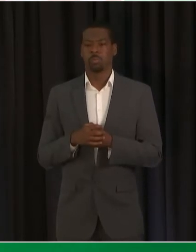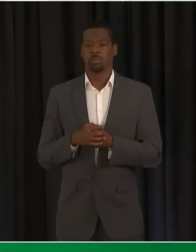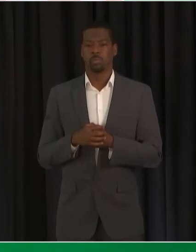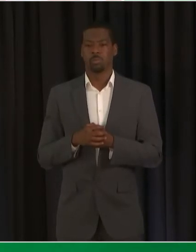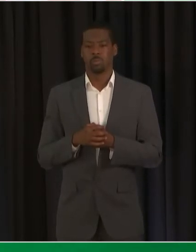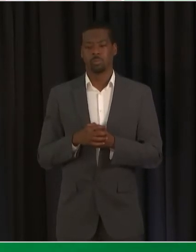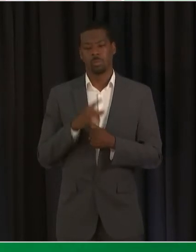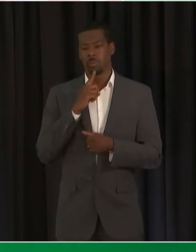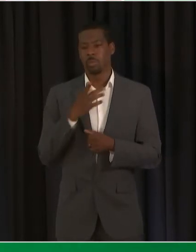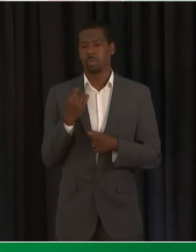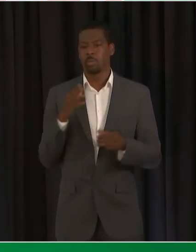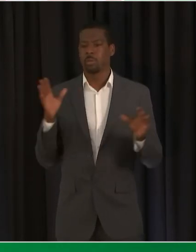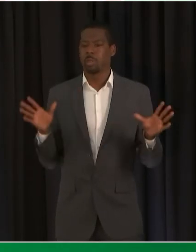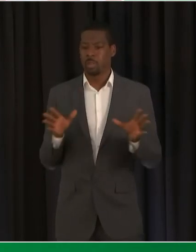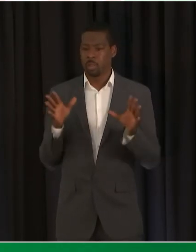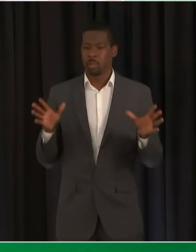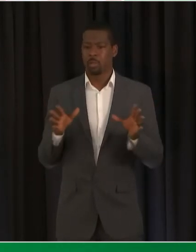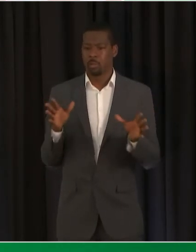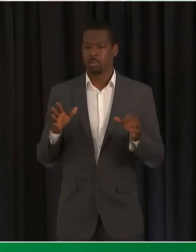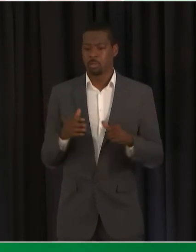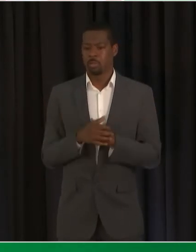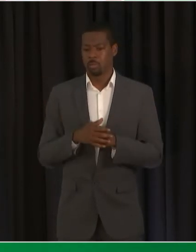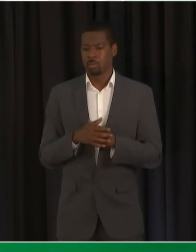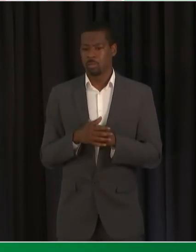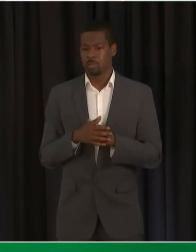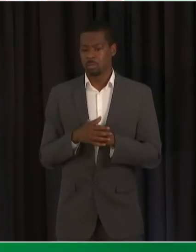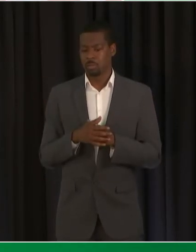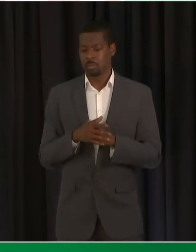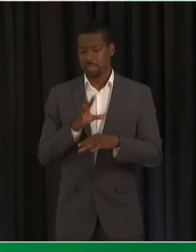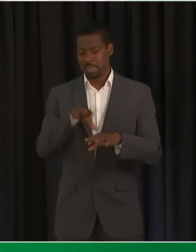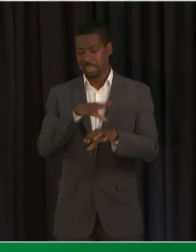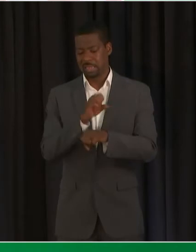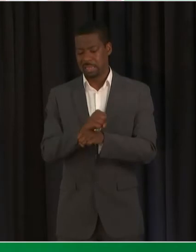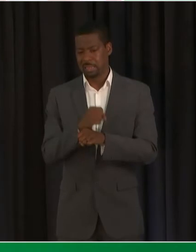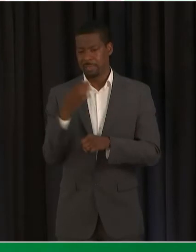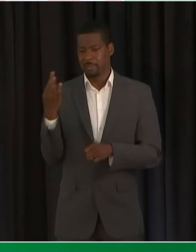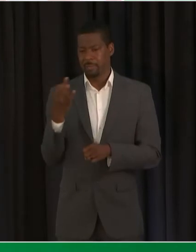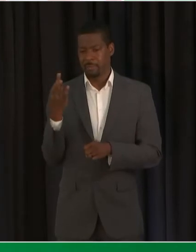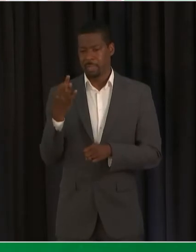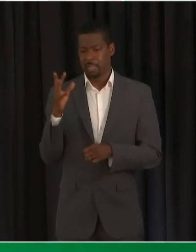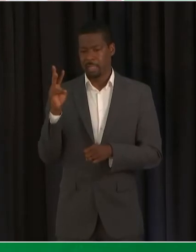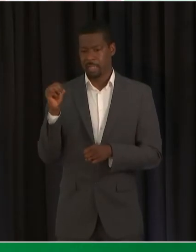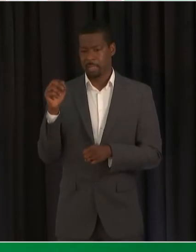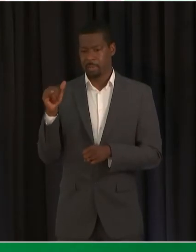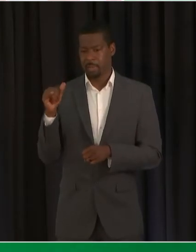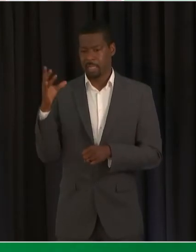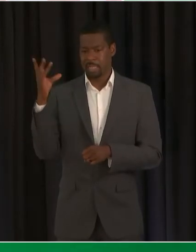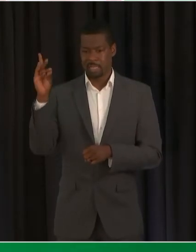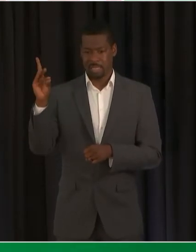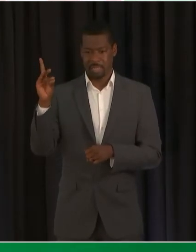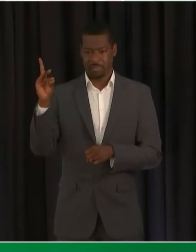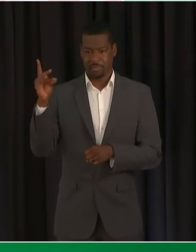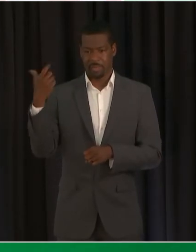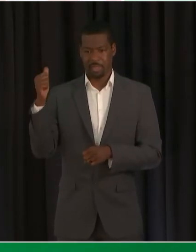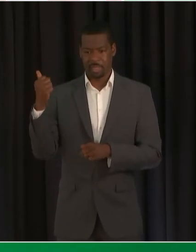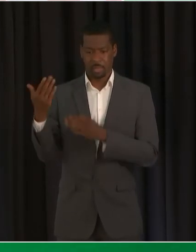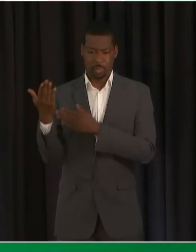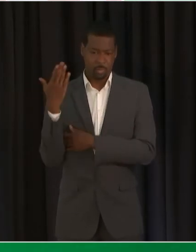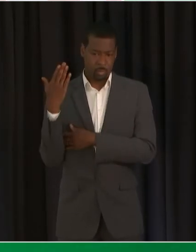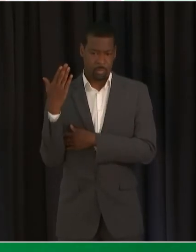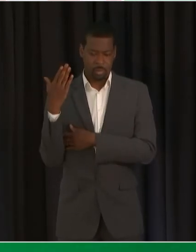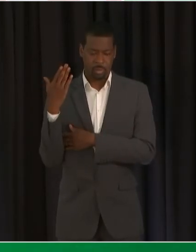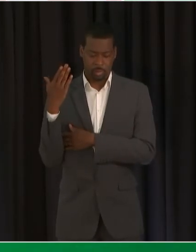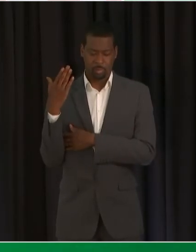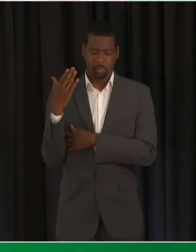want to really strongly encourage people to block off Friday, May 7th at 10 a.m. Friday, May 7th, 10